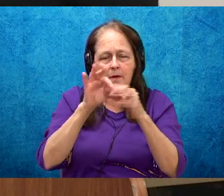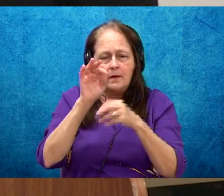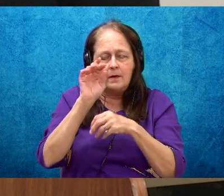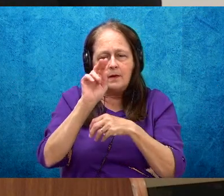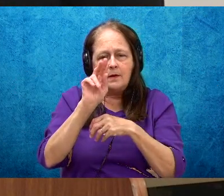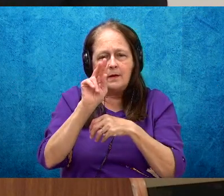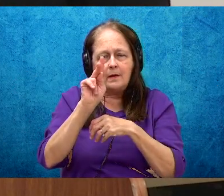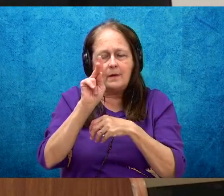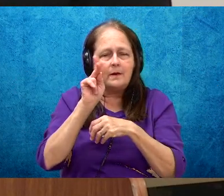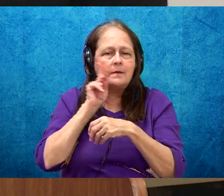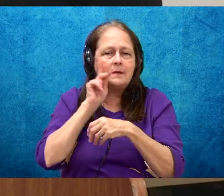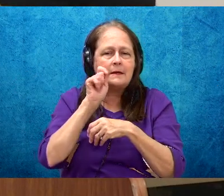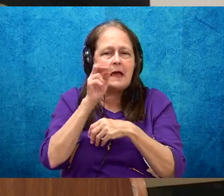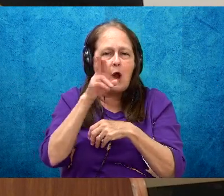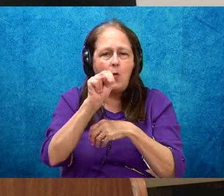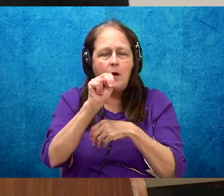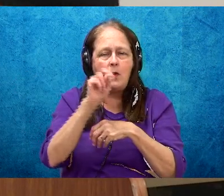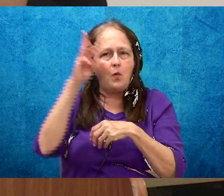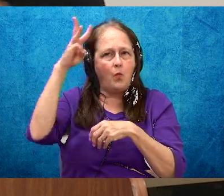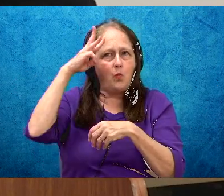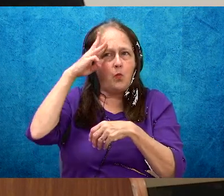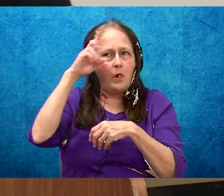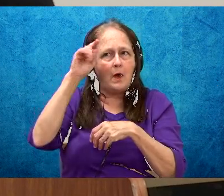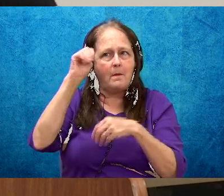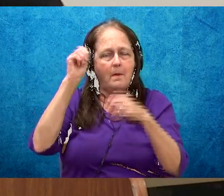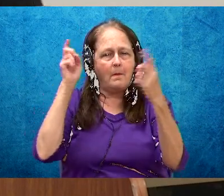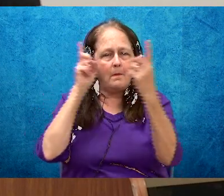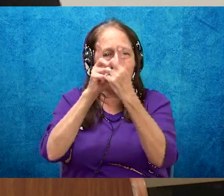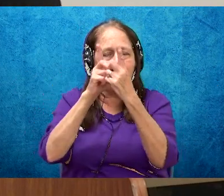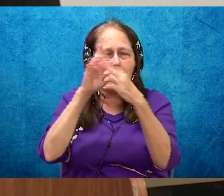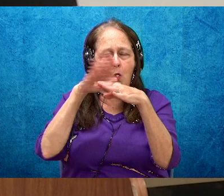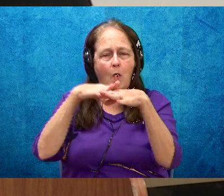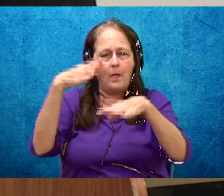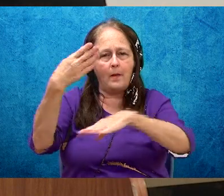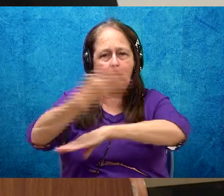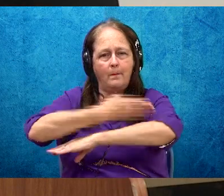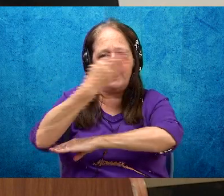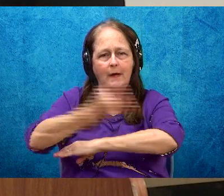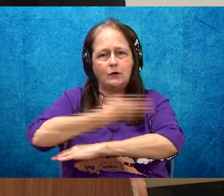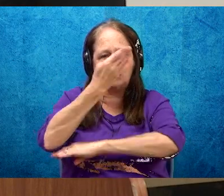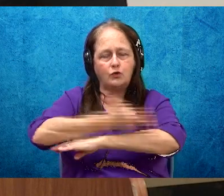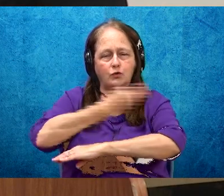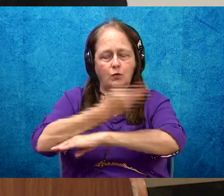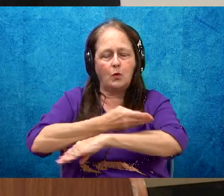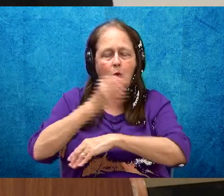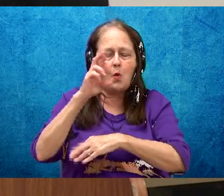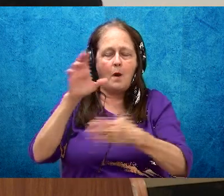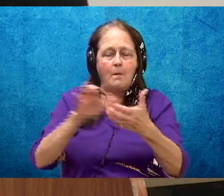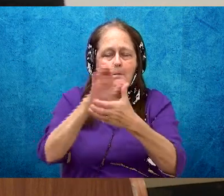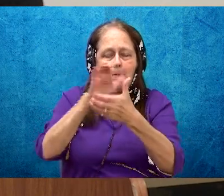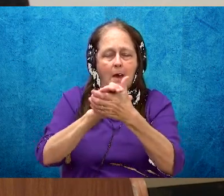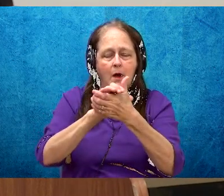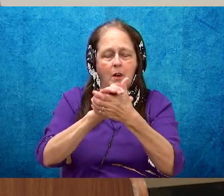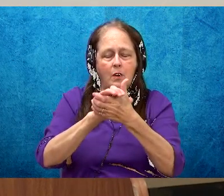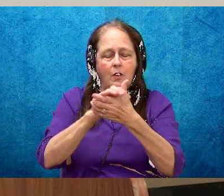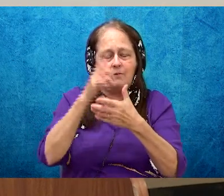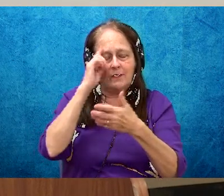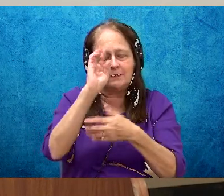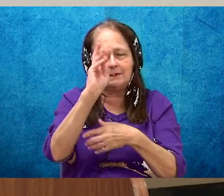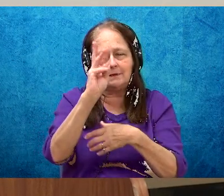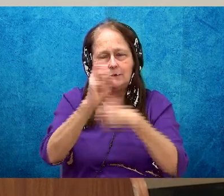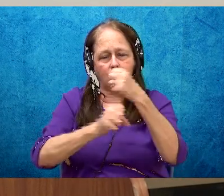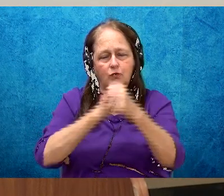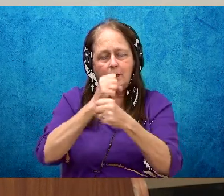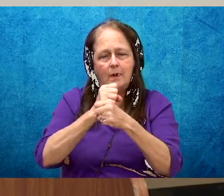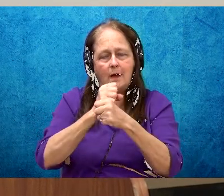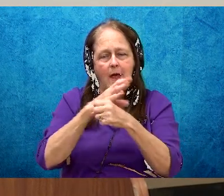met on a beach? Or Karen and William were married for 16 years and they only dated for a